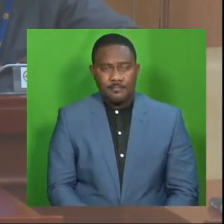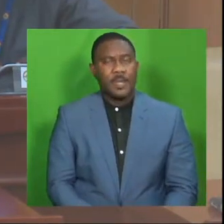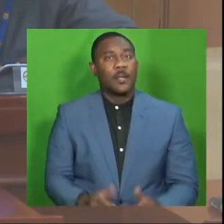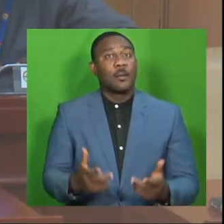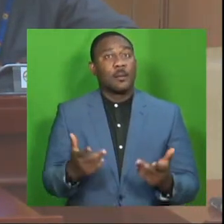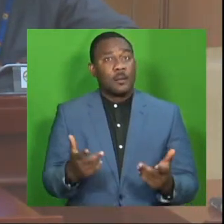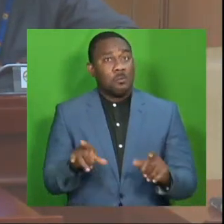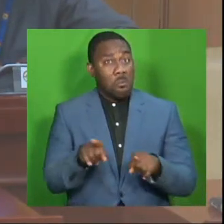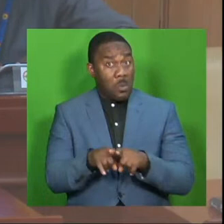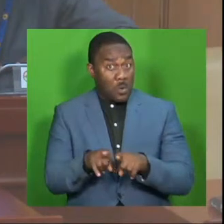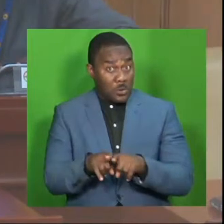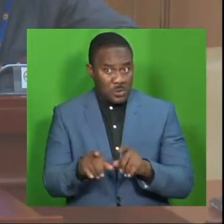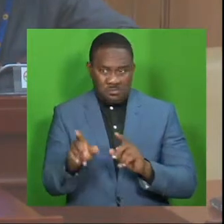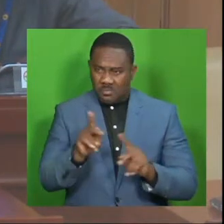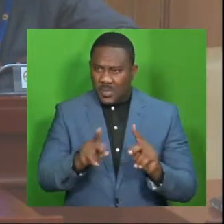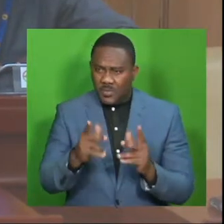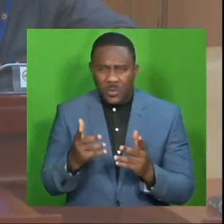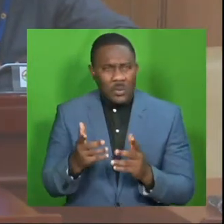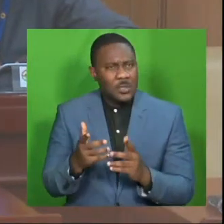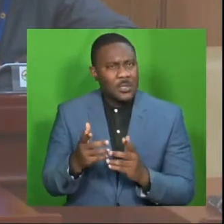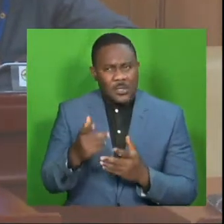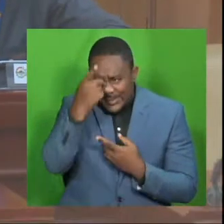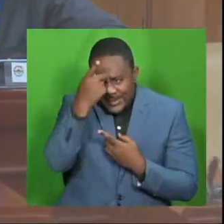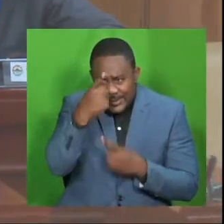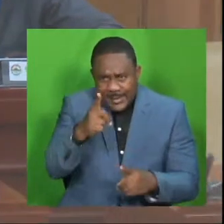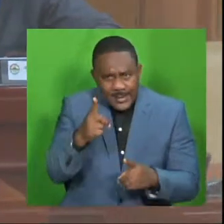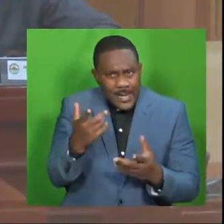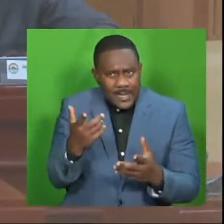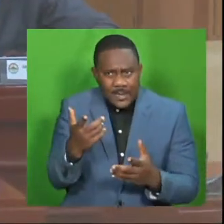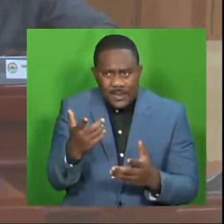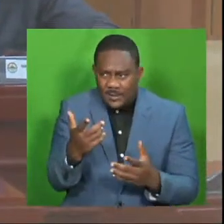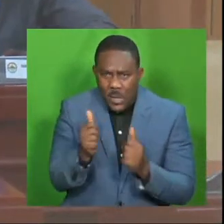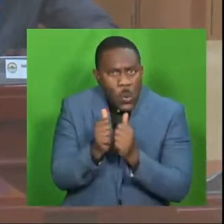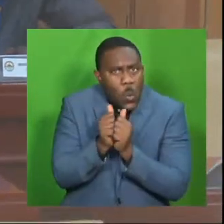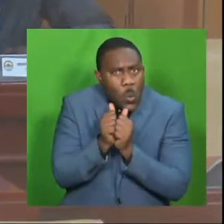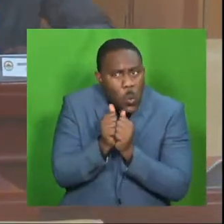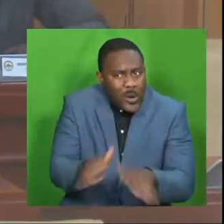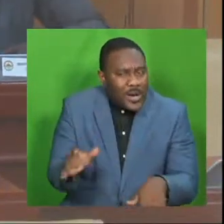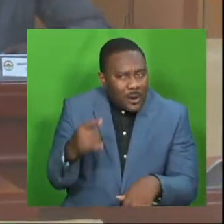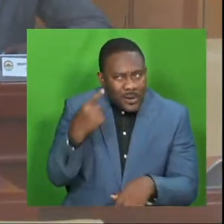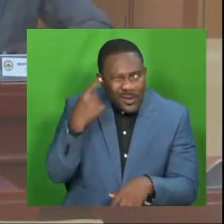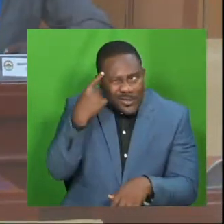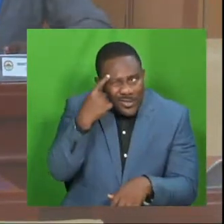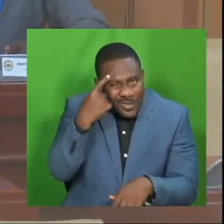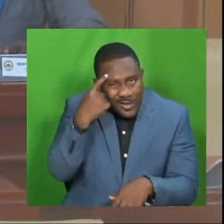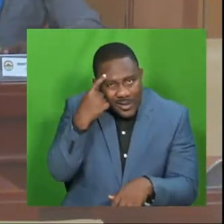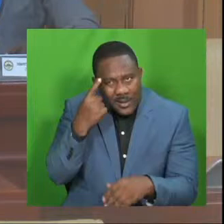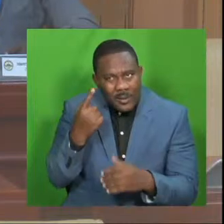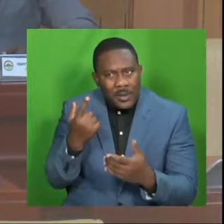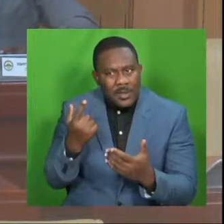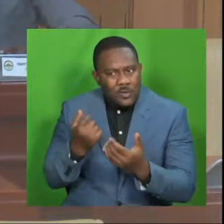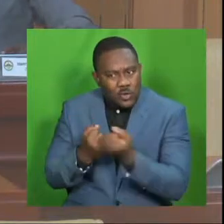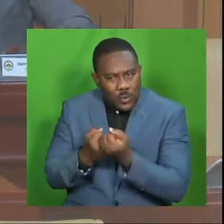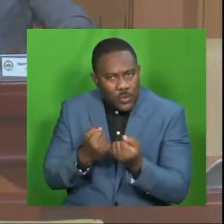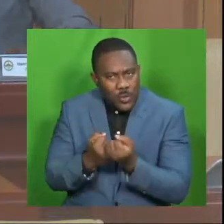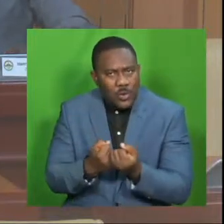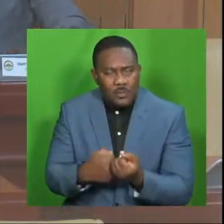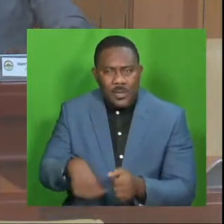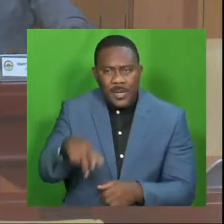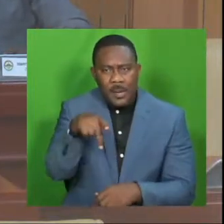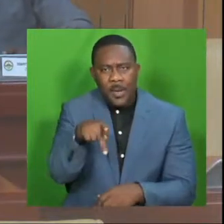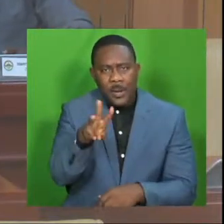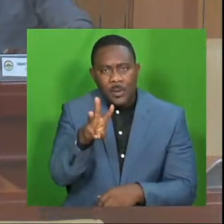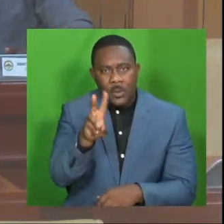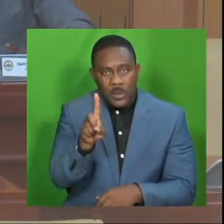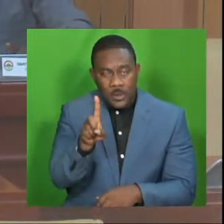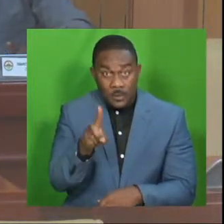people in authority take decisions that completely undermine support for persons living with